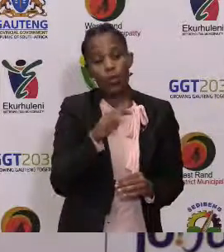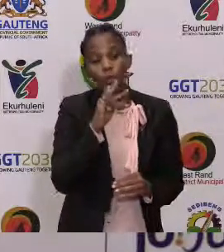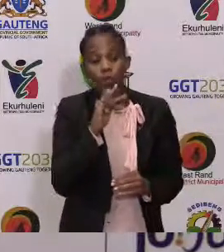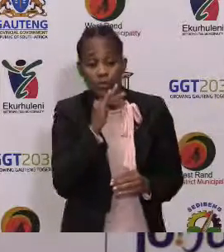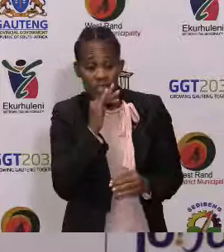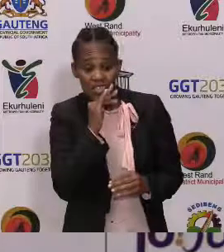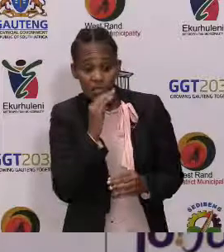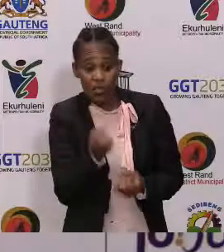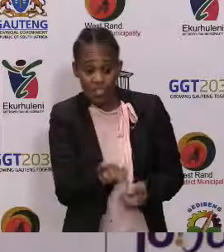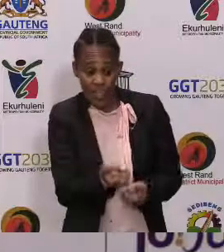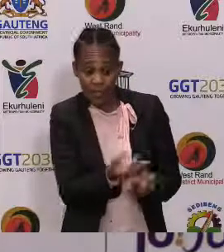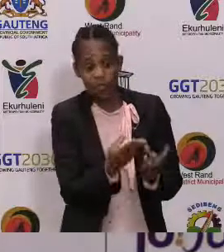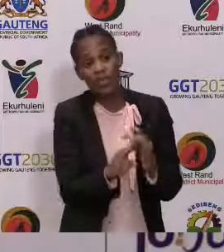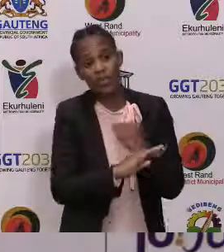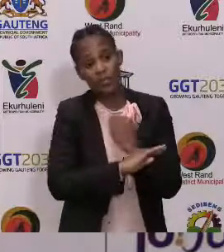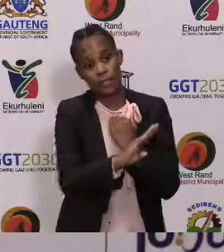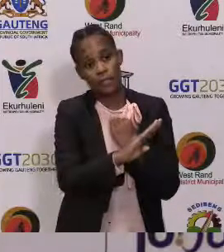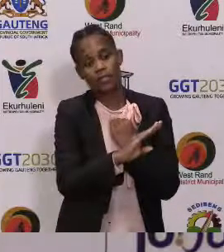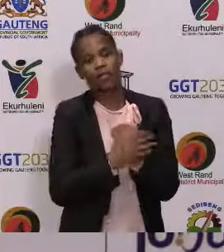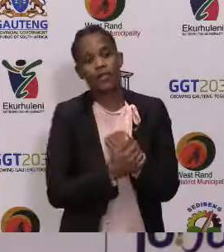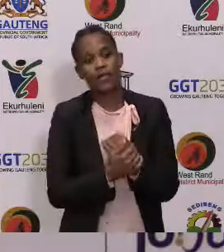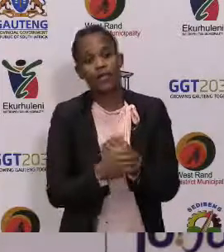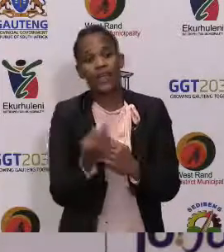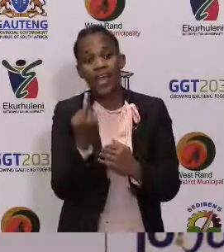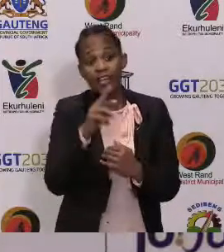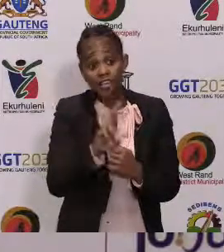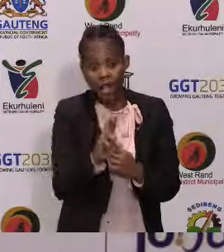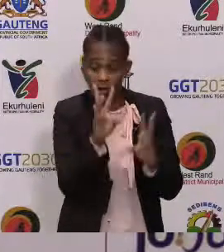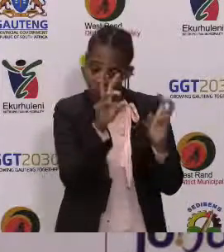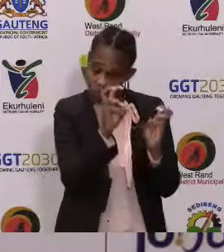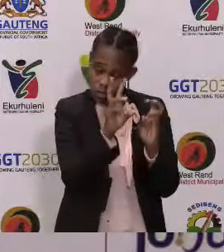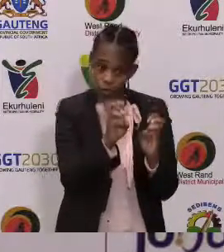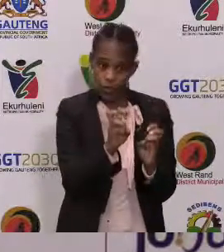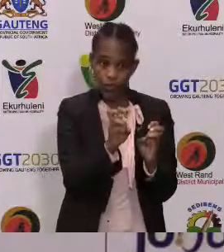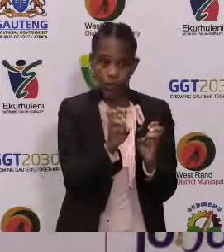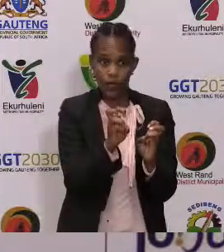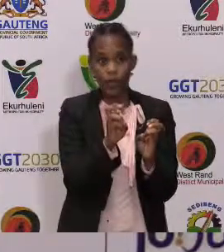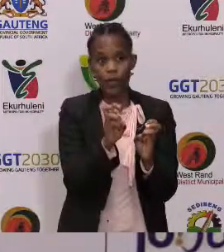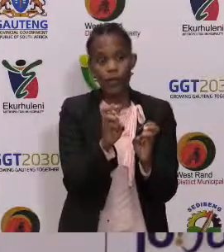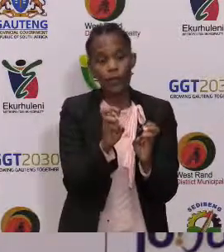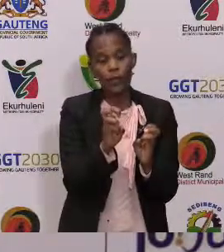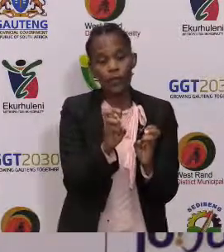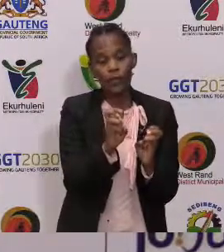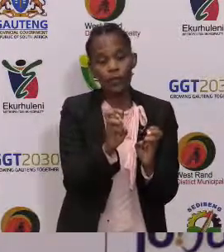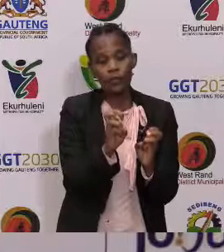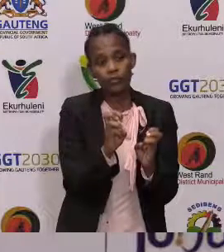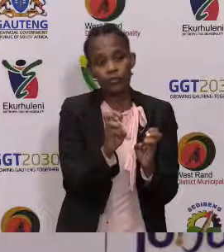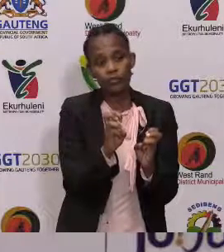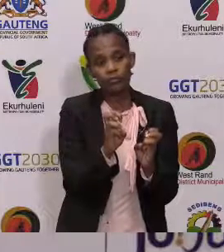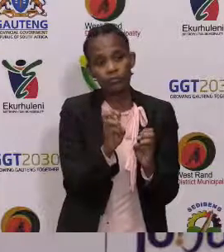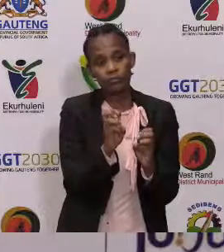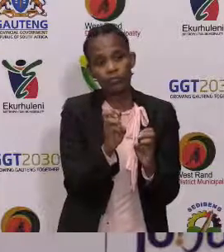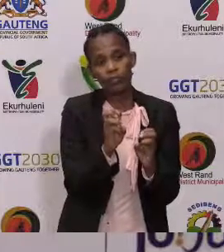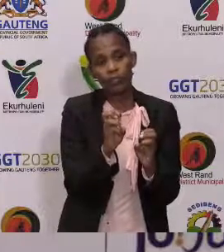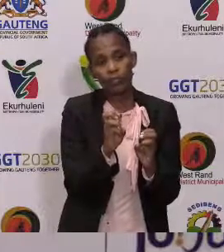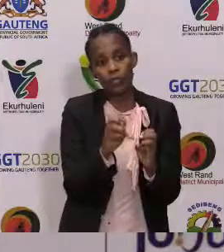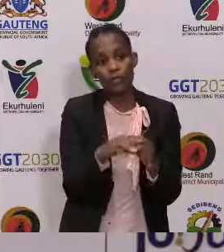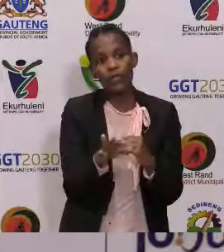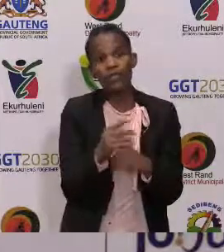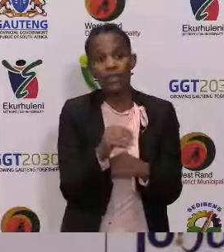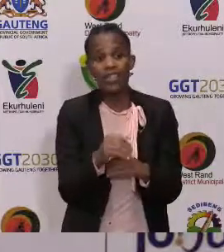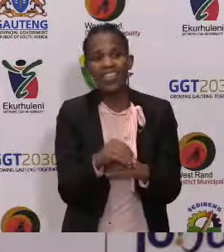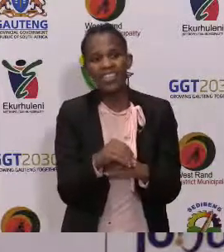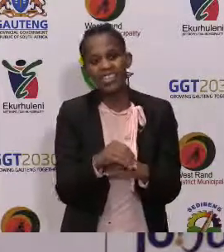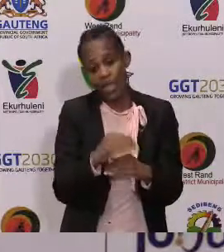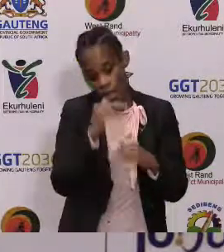464. And then the human resource, that as much as it's a limitation, but we